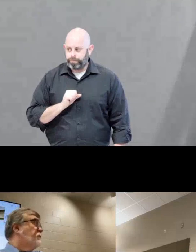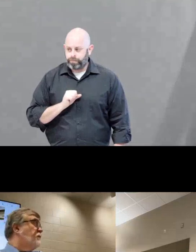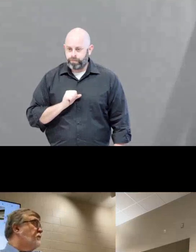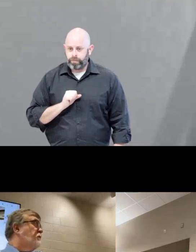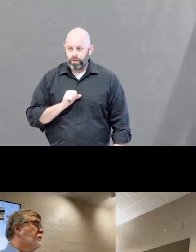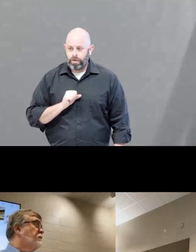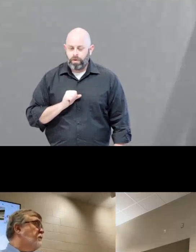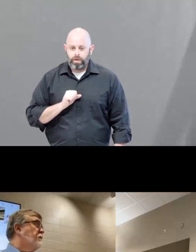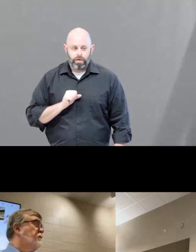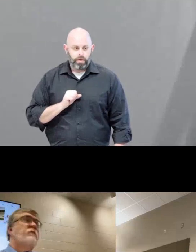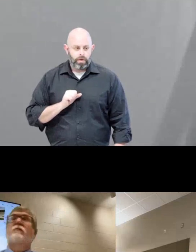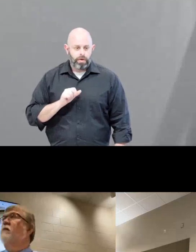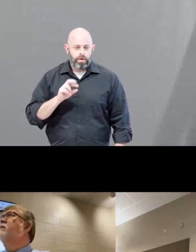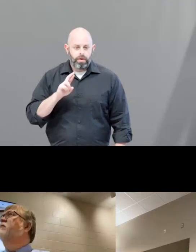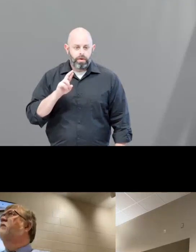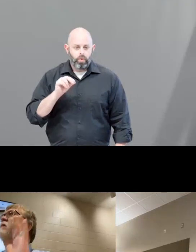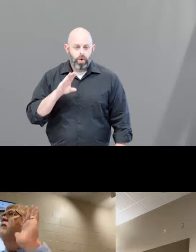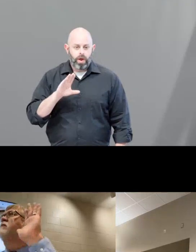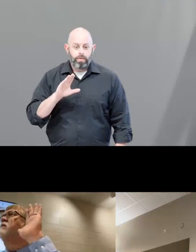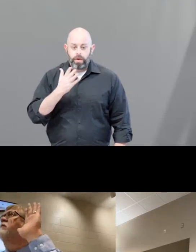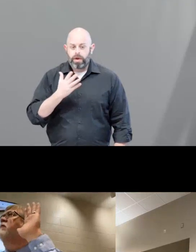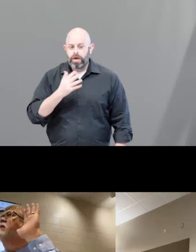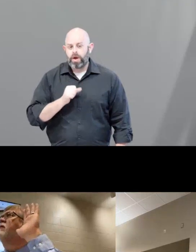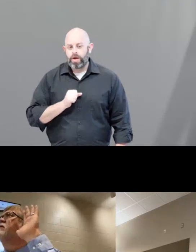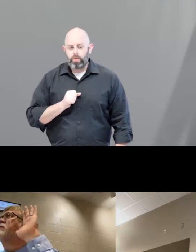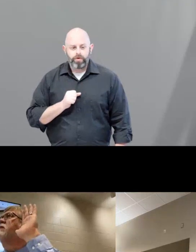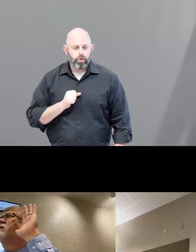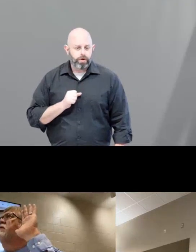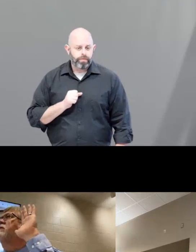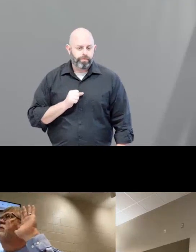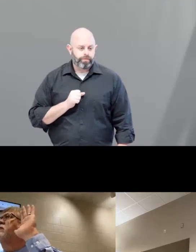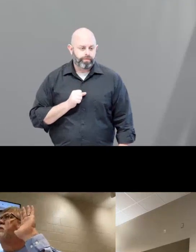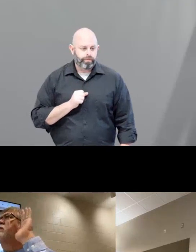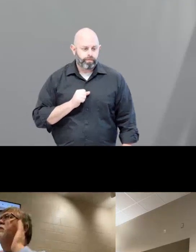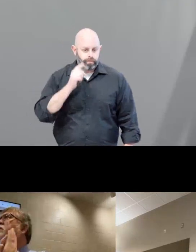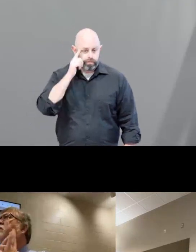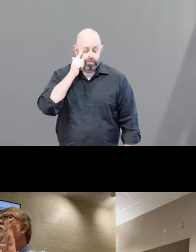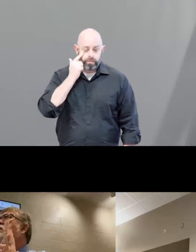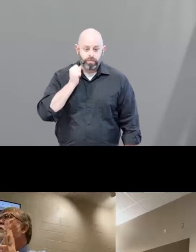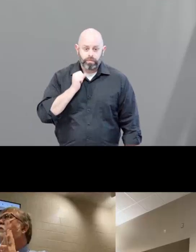Rob, I see a look on your face that I kind of read sometimes. Okay. Point of order?